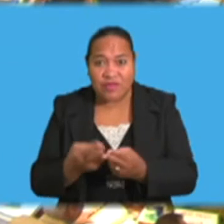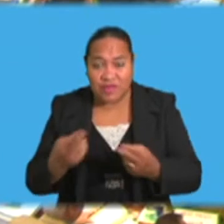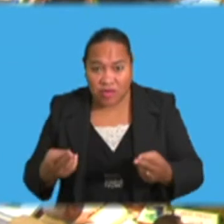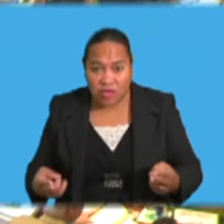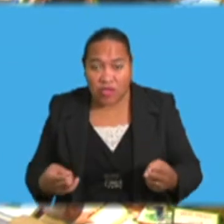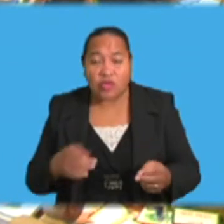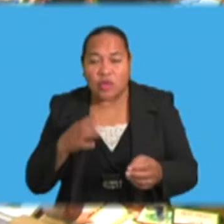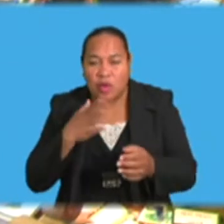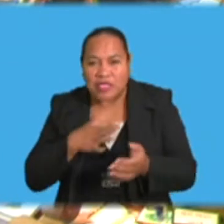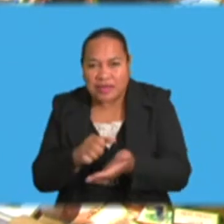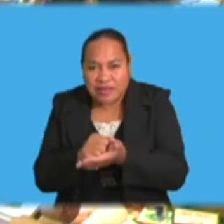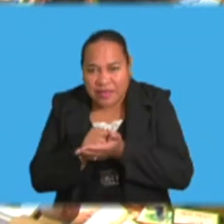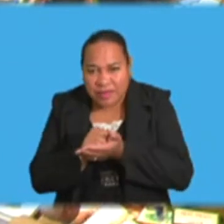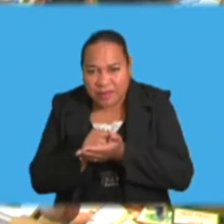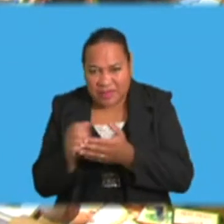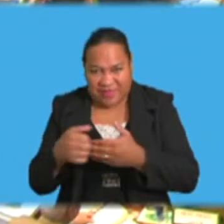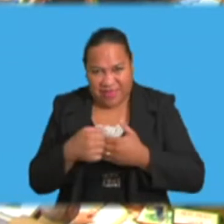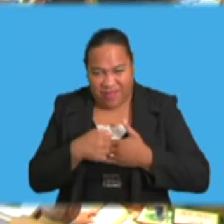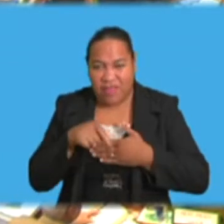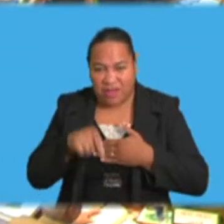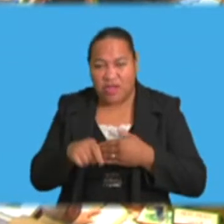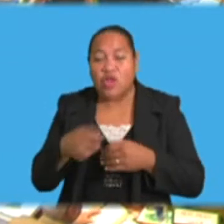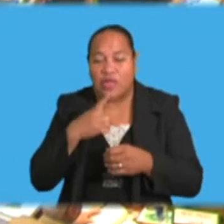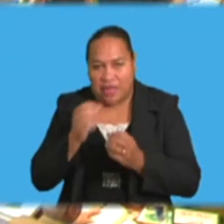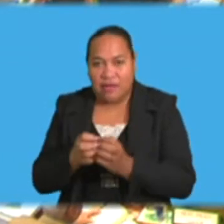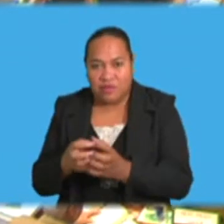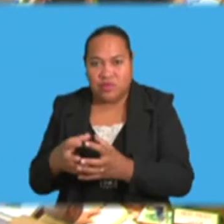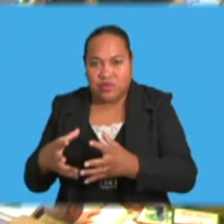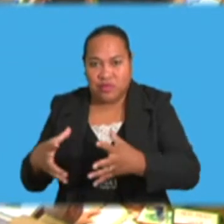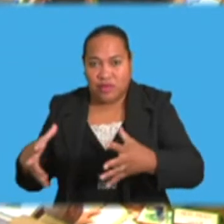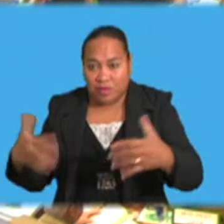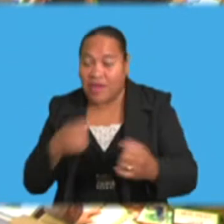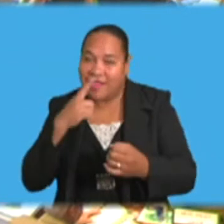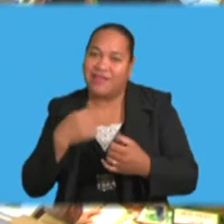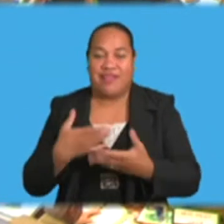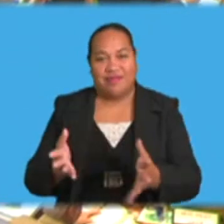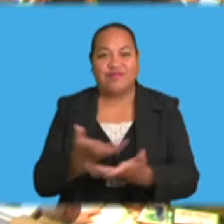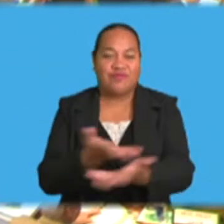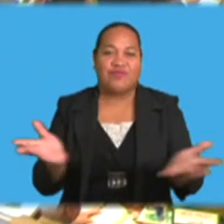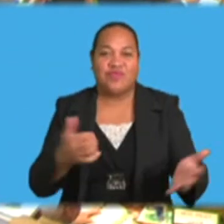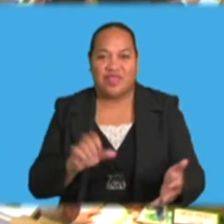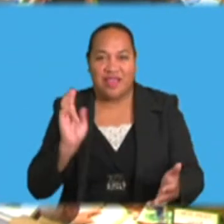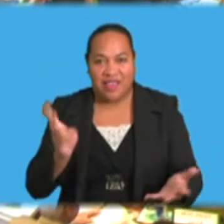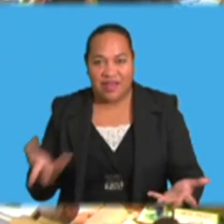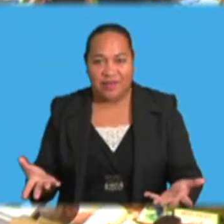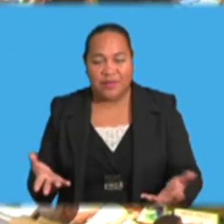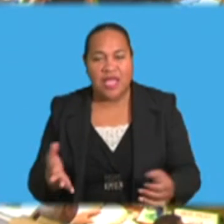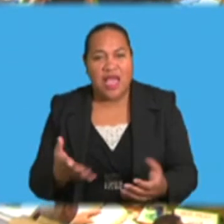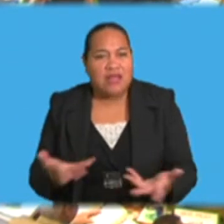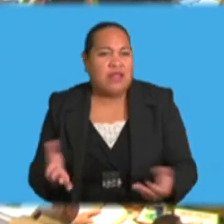and reproduce. The need to set up a moratorium helps to ensure that economic